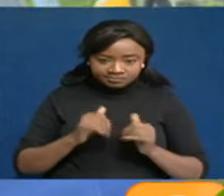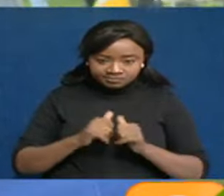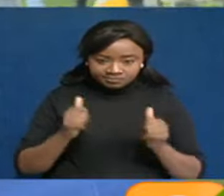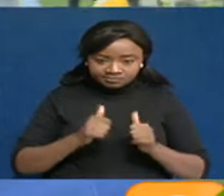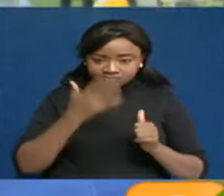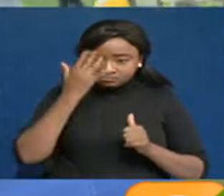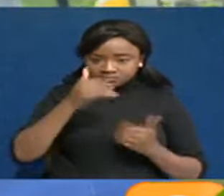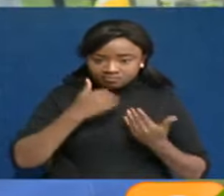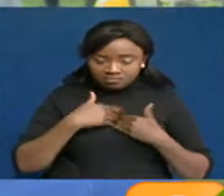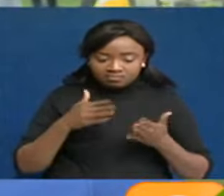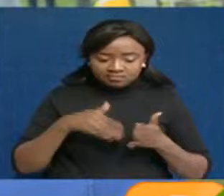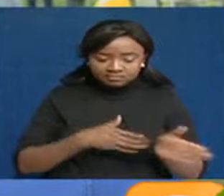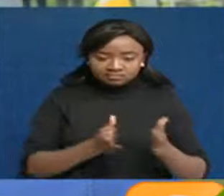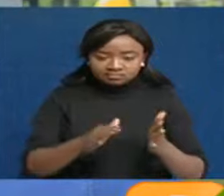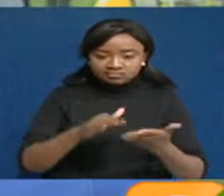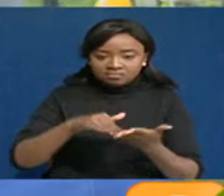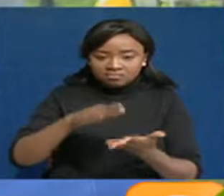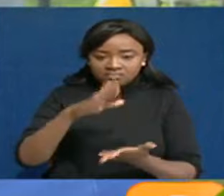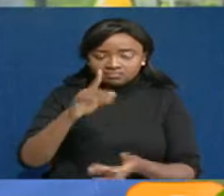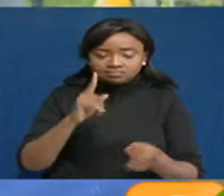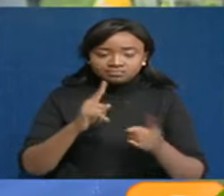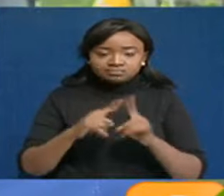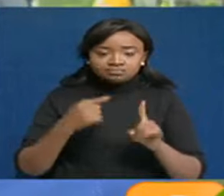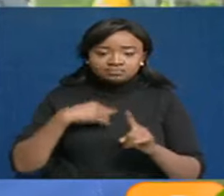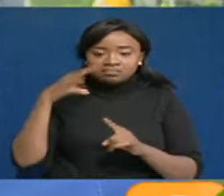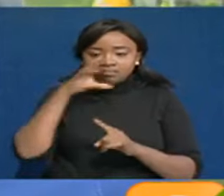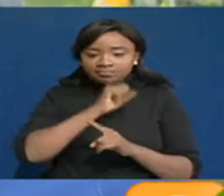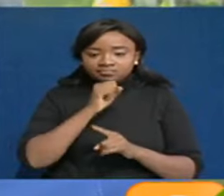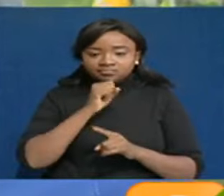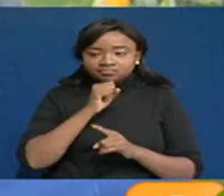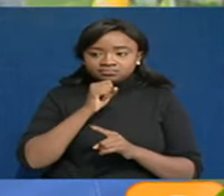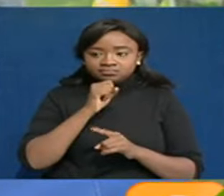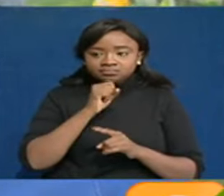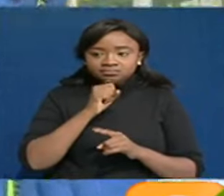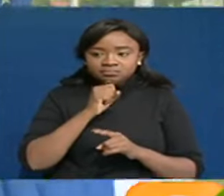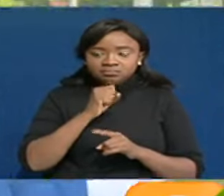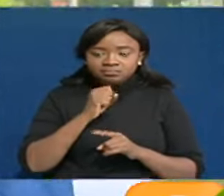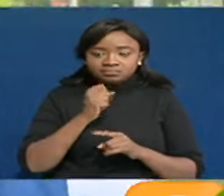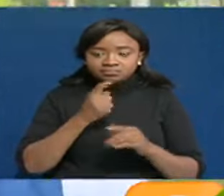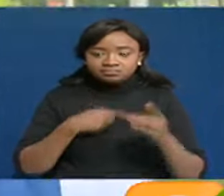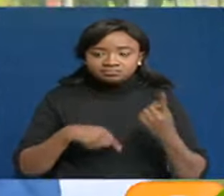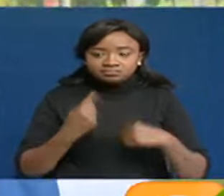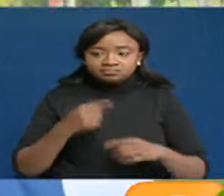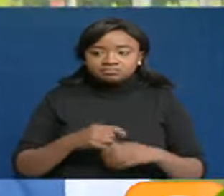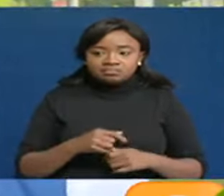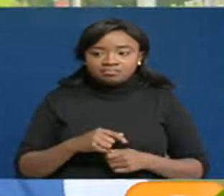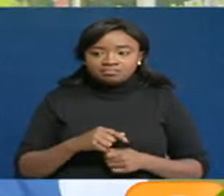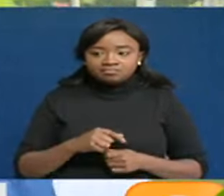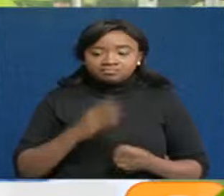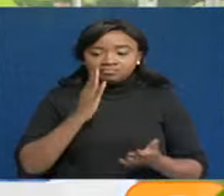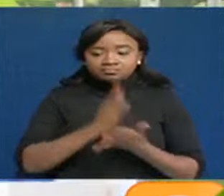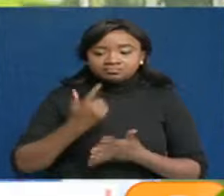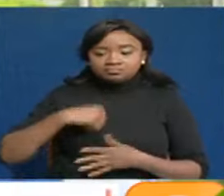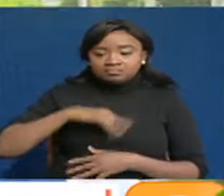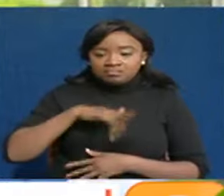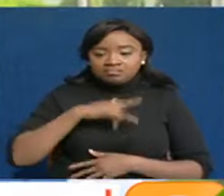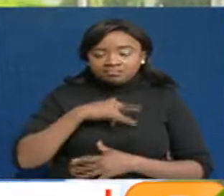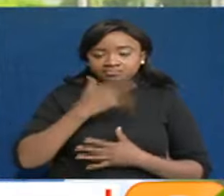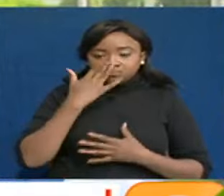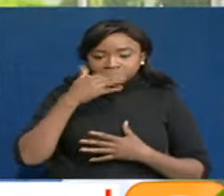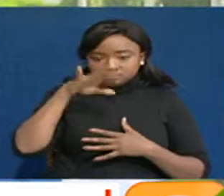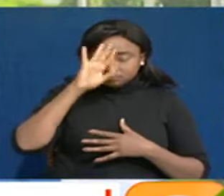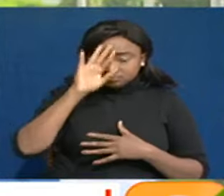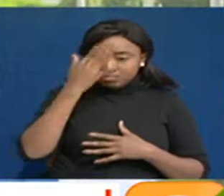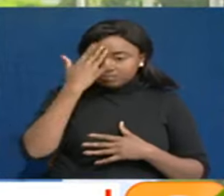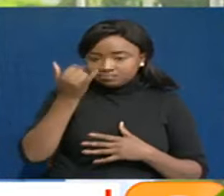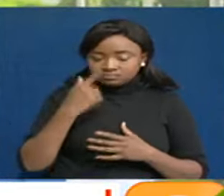on the gameplay, but we missed the score from the forward side. Very disappointed, of course,